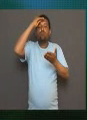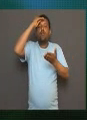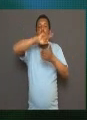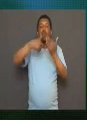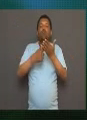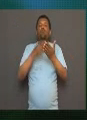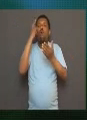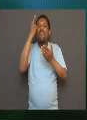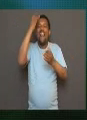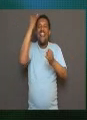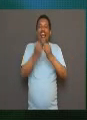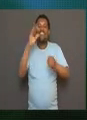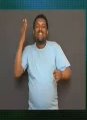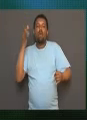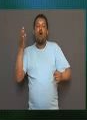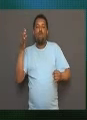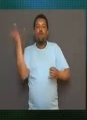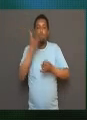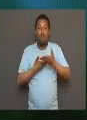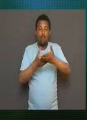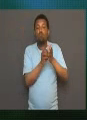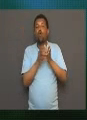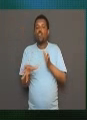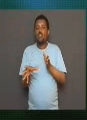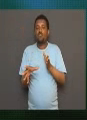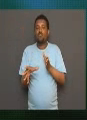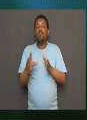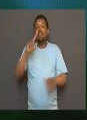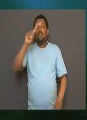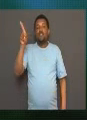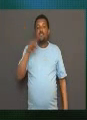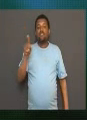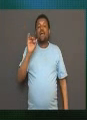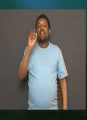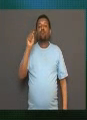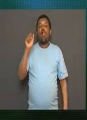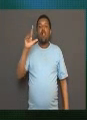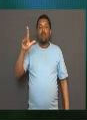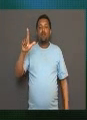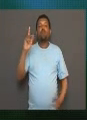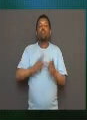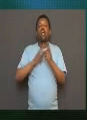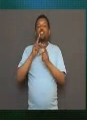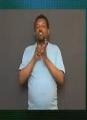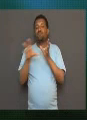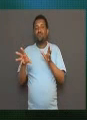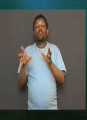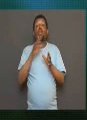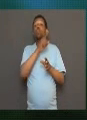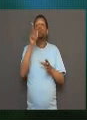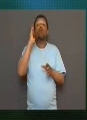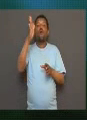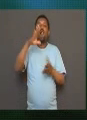type of map projection, zenithal projection. You will